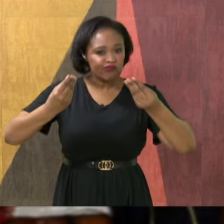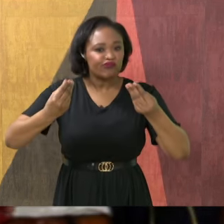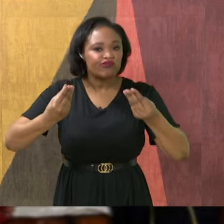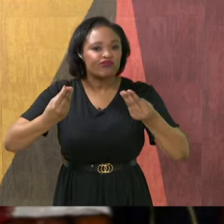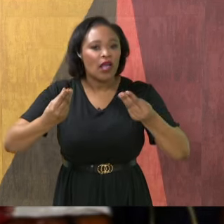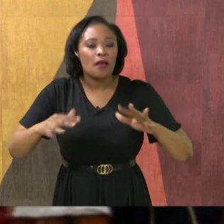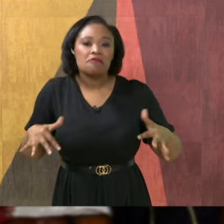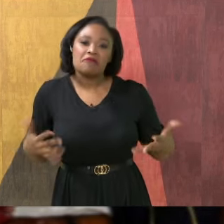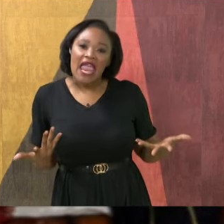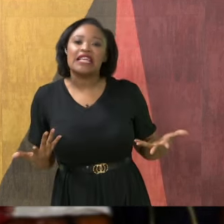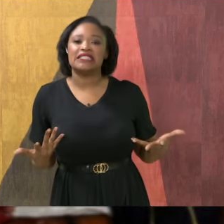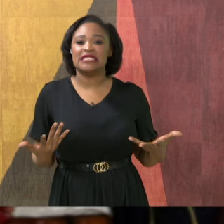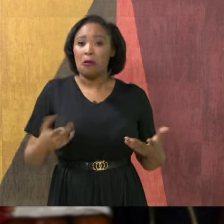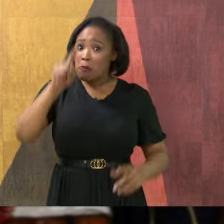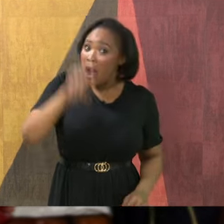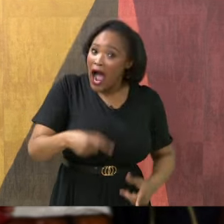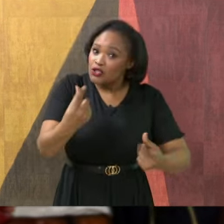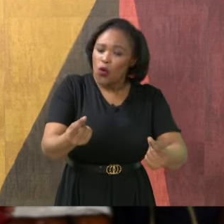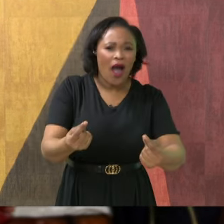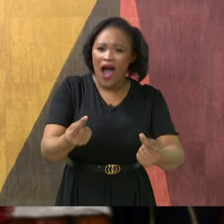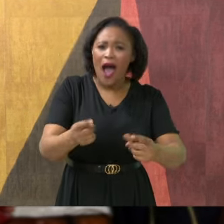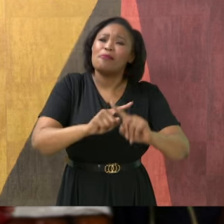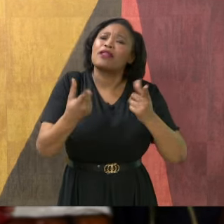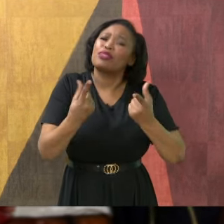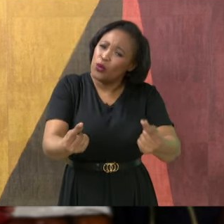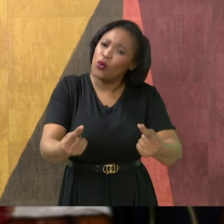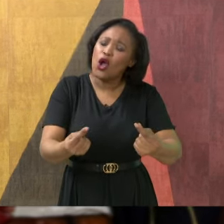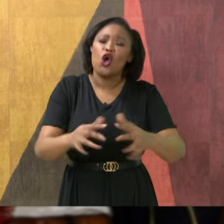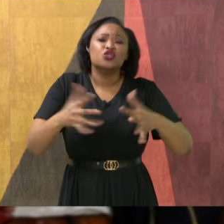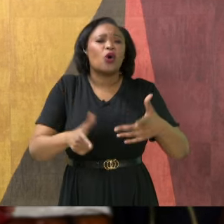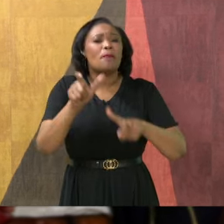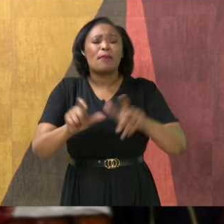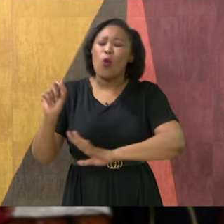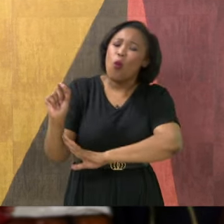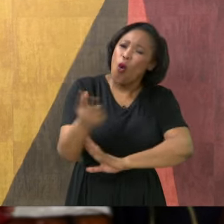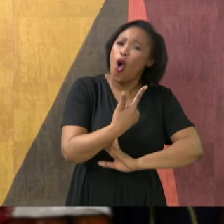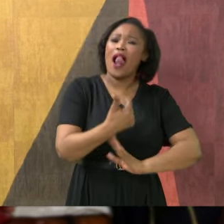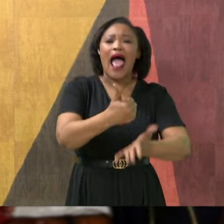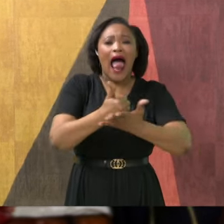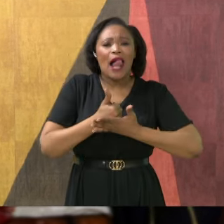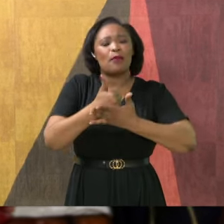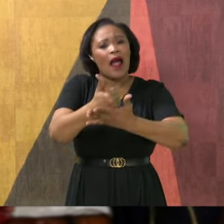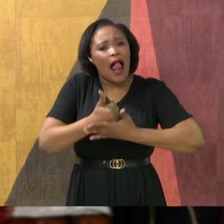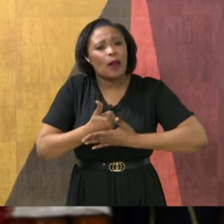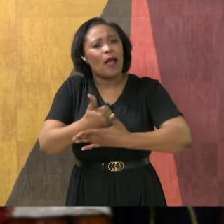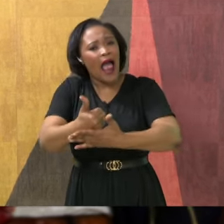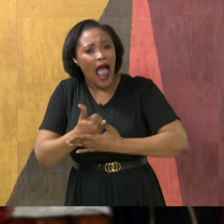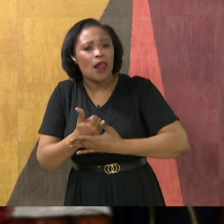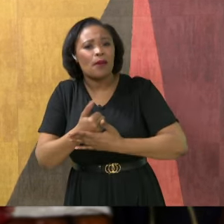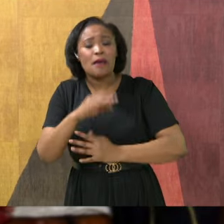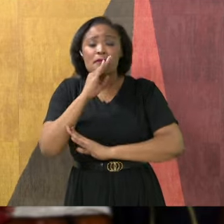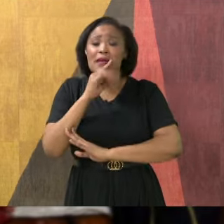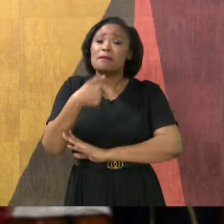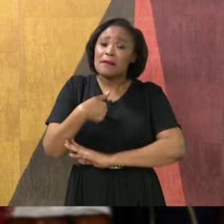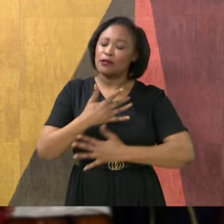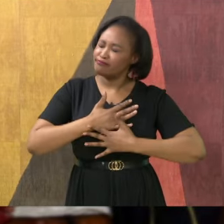actually really didn't have to, but each person that has put a hand towards helping me. Like, for me, my gratitude is to all of